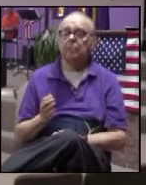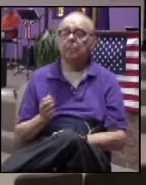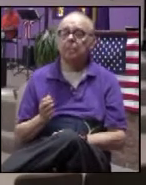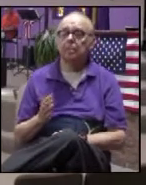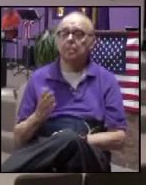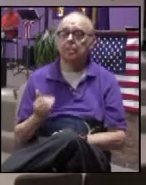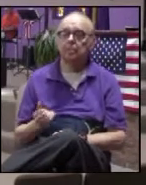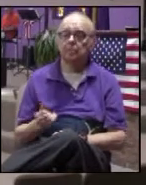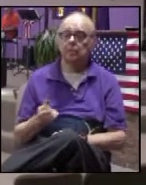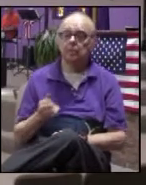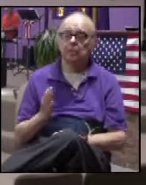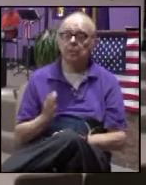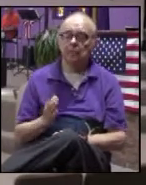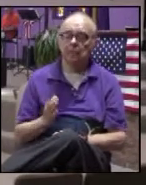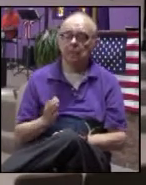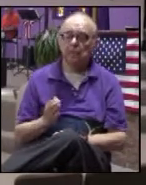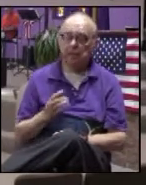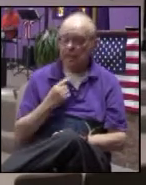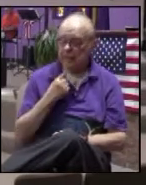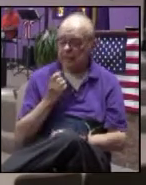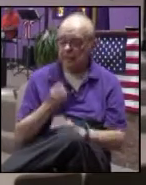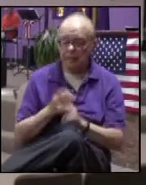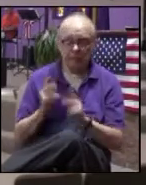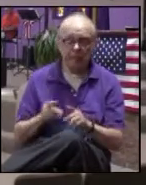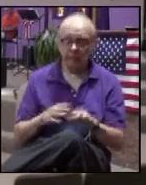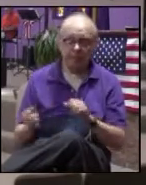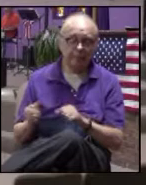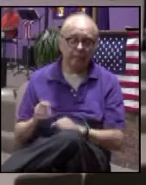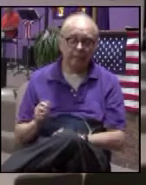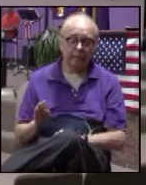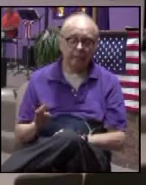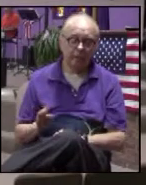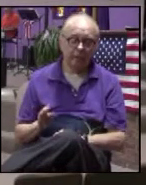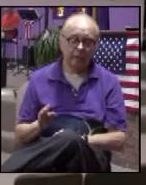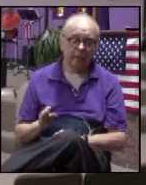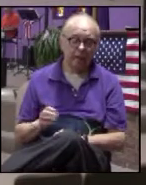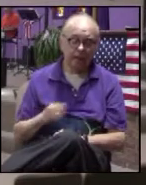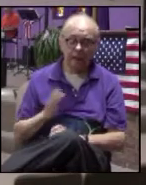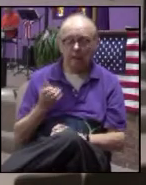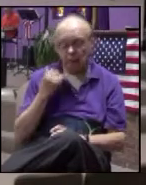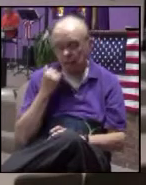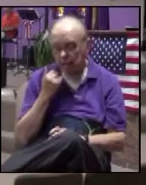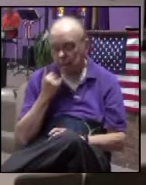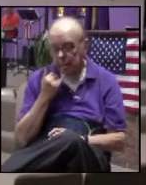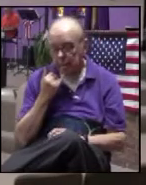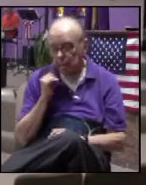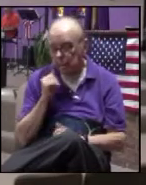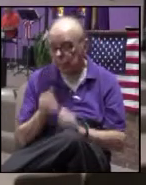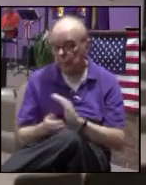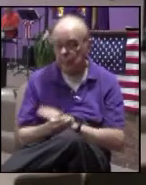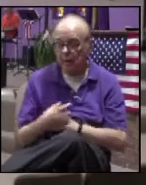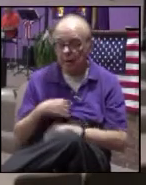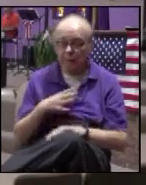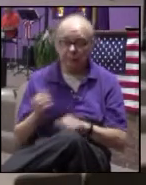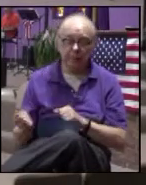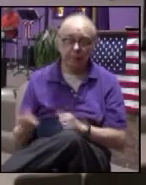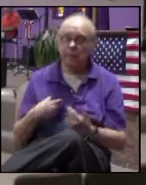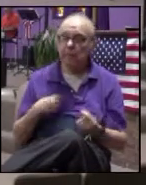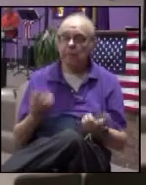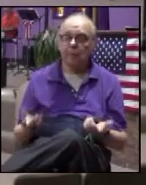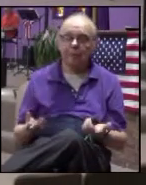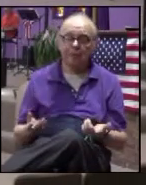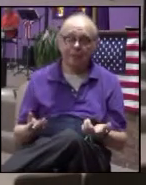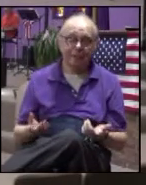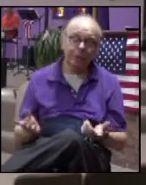Now, God's not calling everybody to leave their jobs, okay? If I get a call tomorrow morning and be like, I left my job, what now? Take it back.